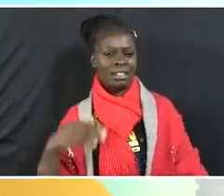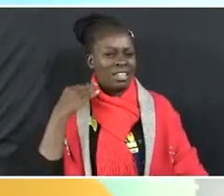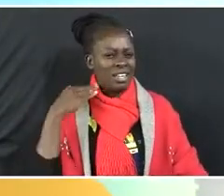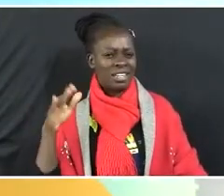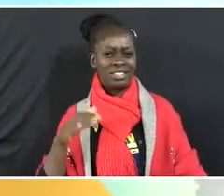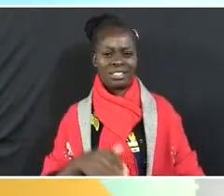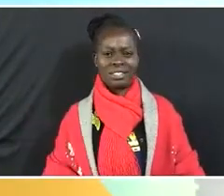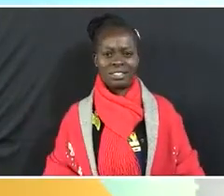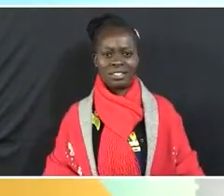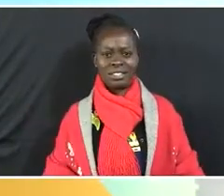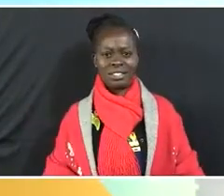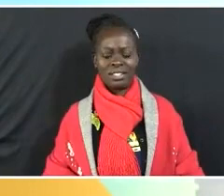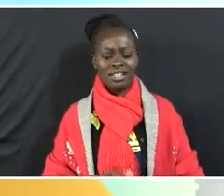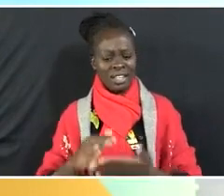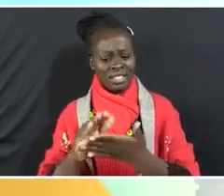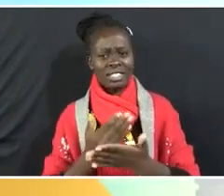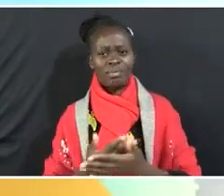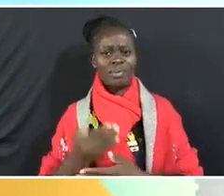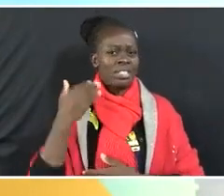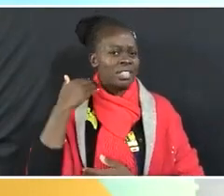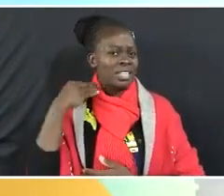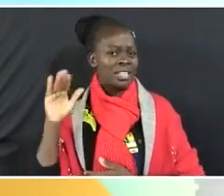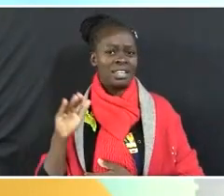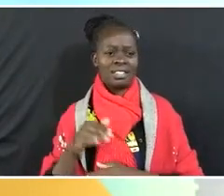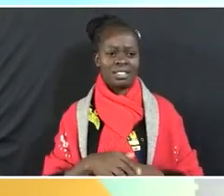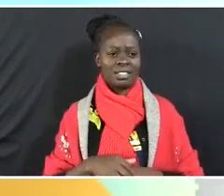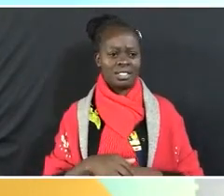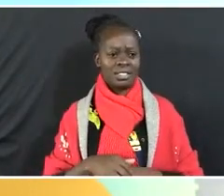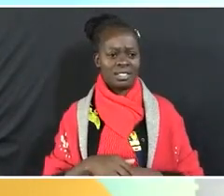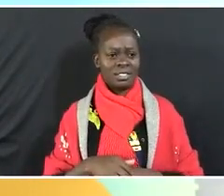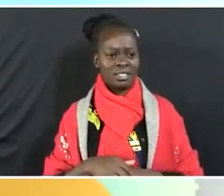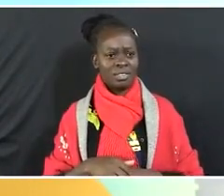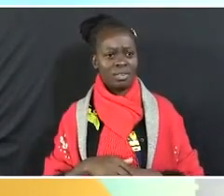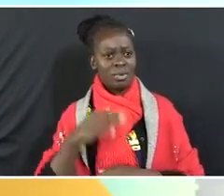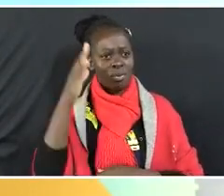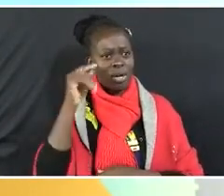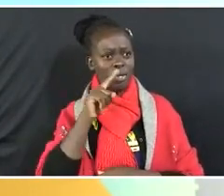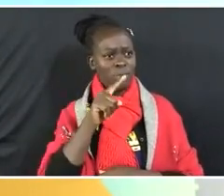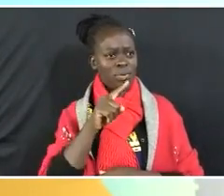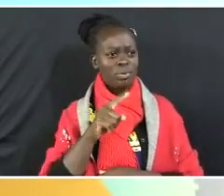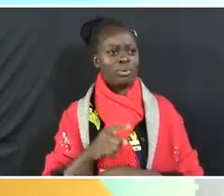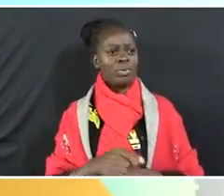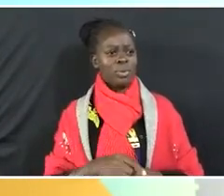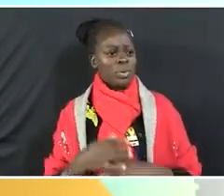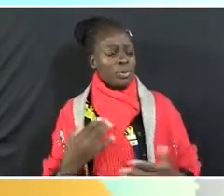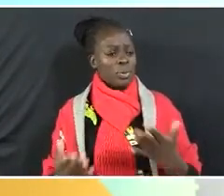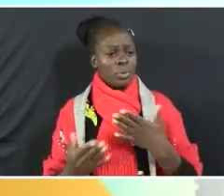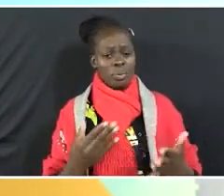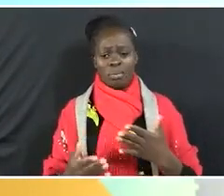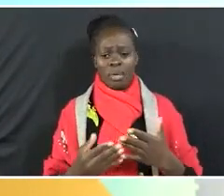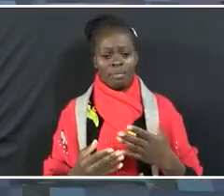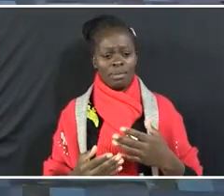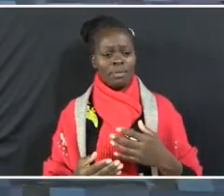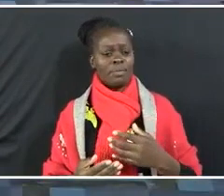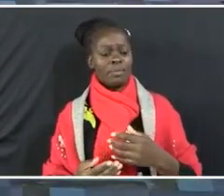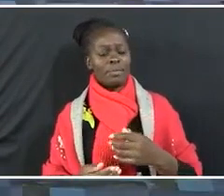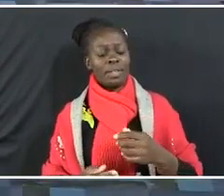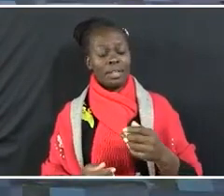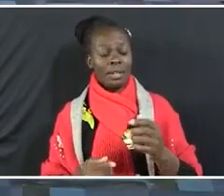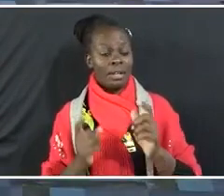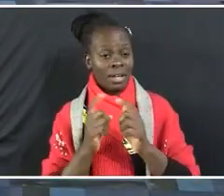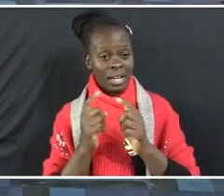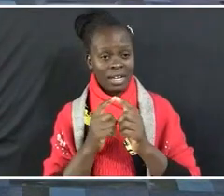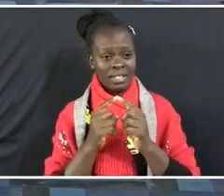Somebody can hate you for something that you committed several years ago, and they are holding the grudge. 2 full years. I